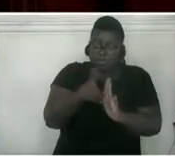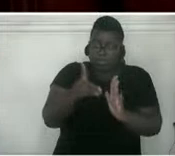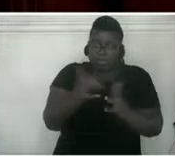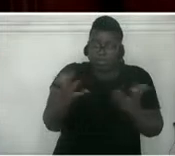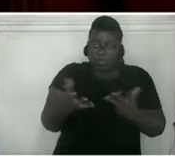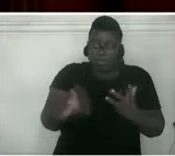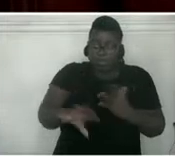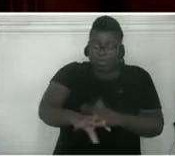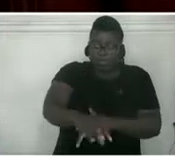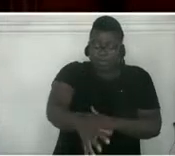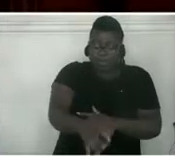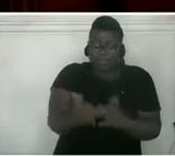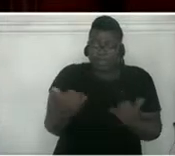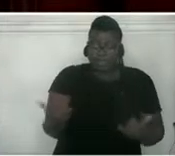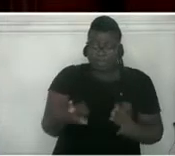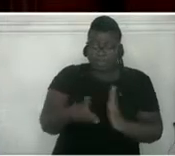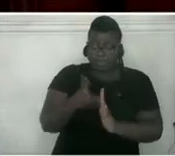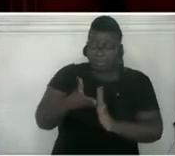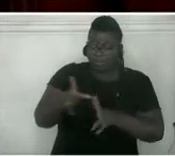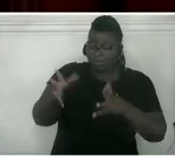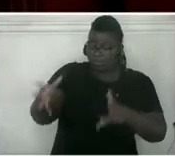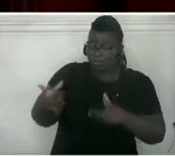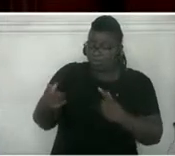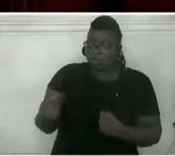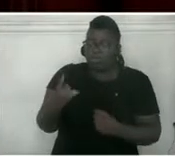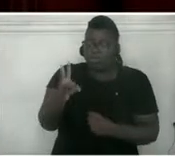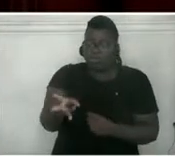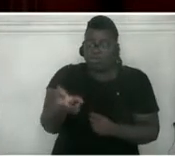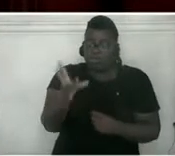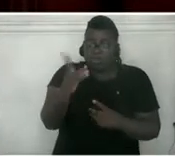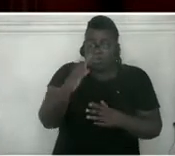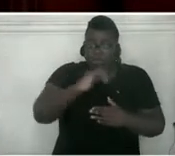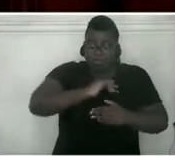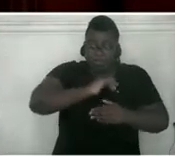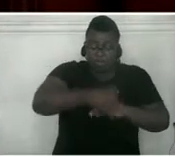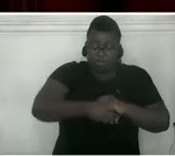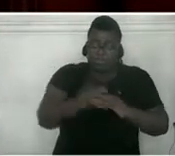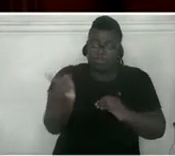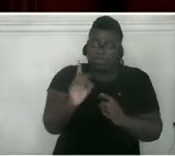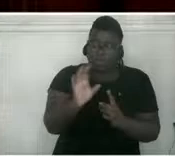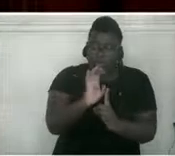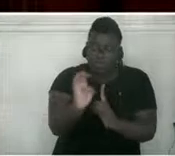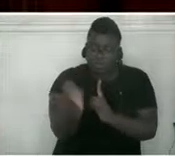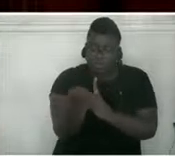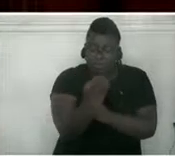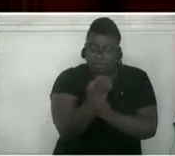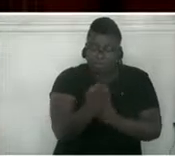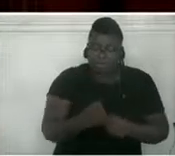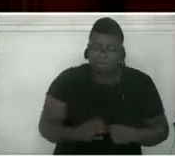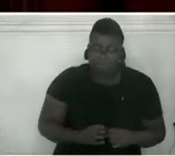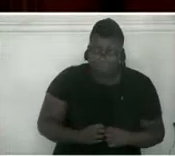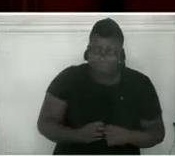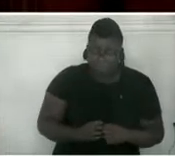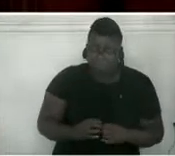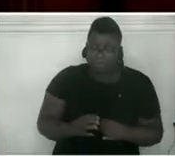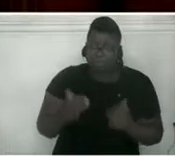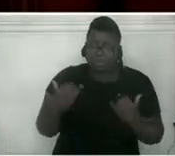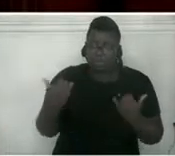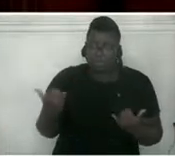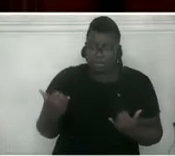Such development will be done in a manner that protects the environment. Let us take to